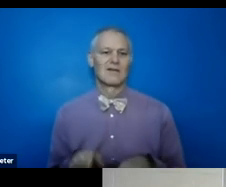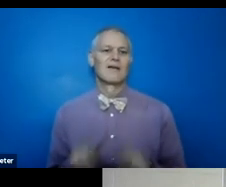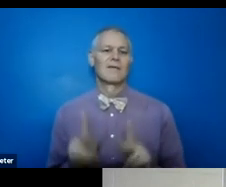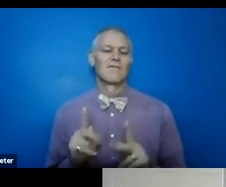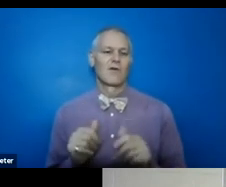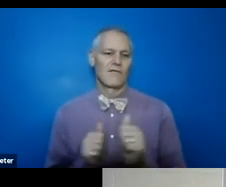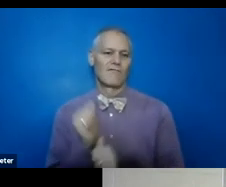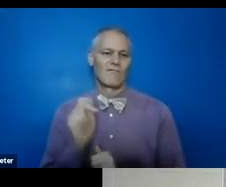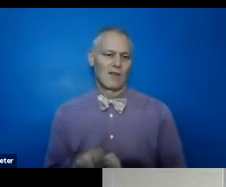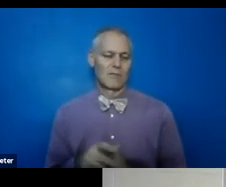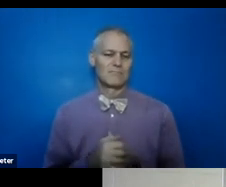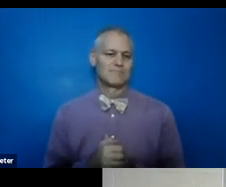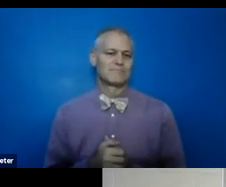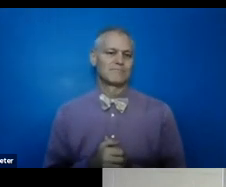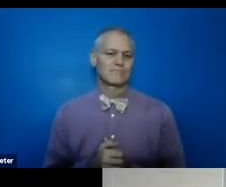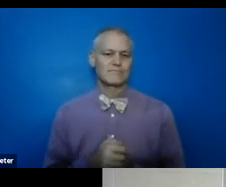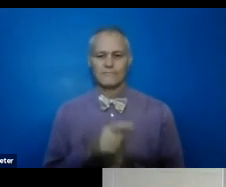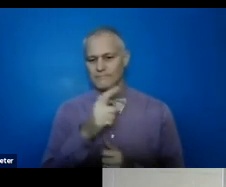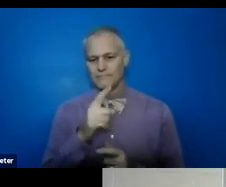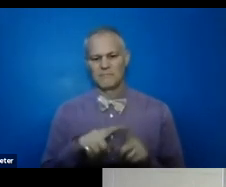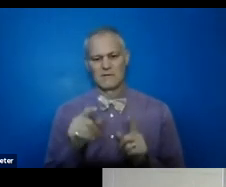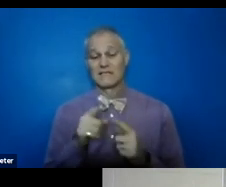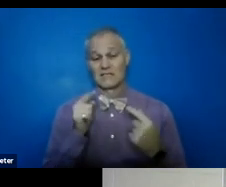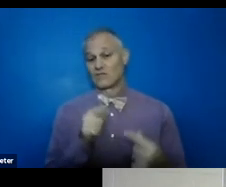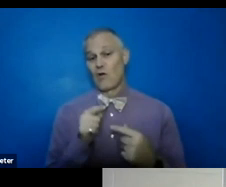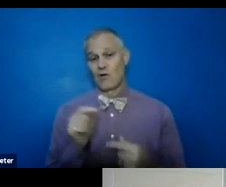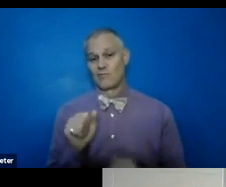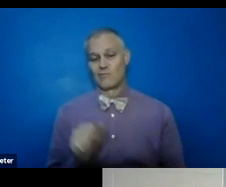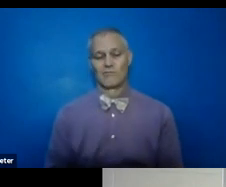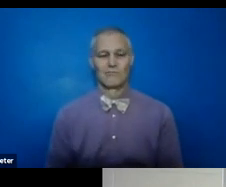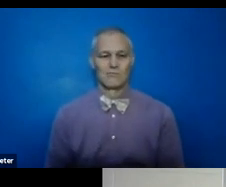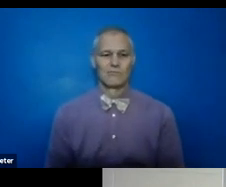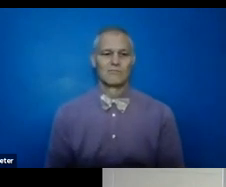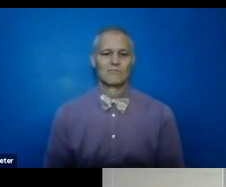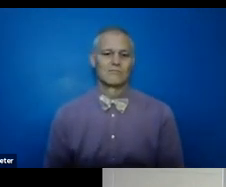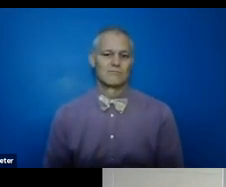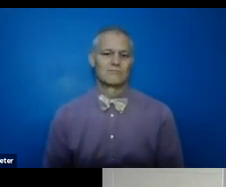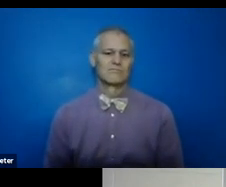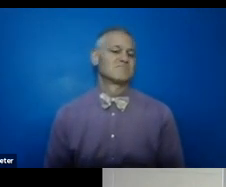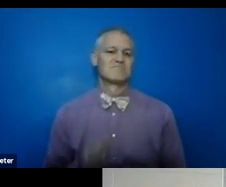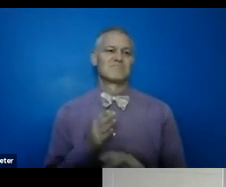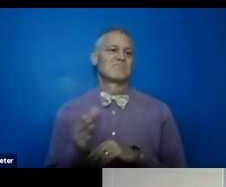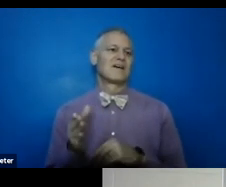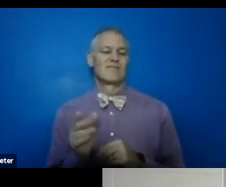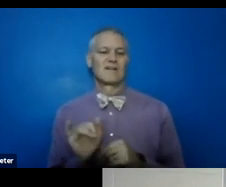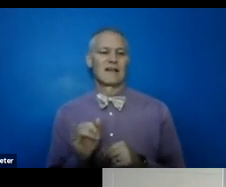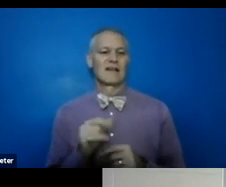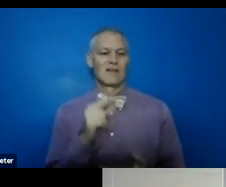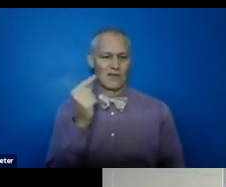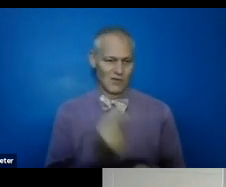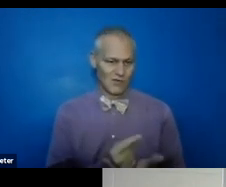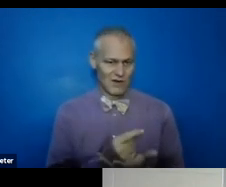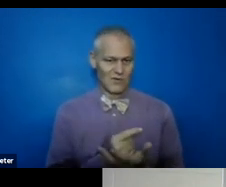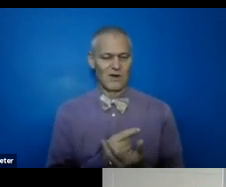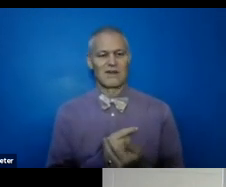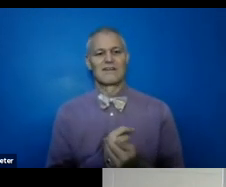follow-up. But it's a struggle. It's a struggle at the moment. And after kind of like a graduation moment and